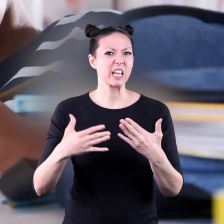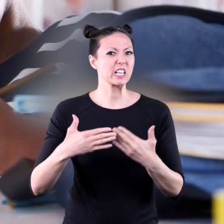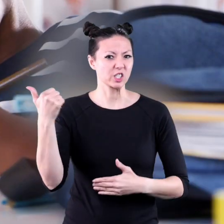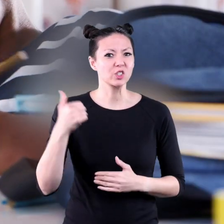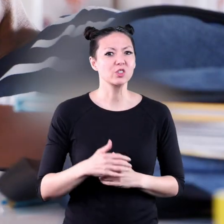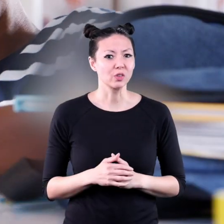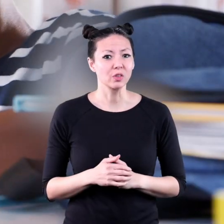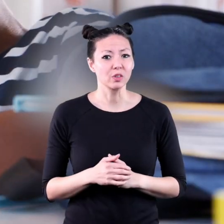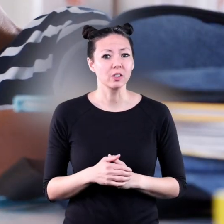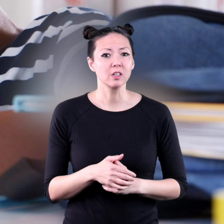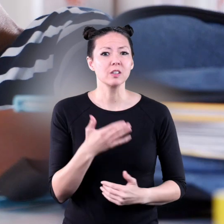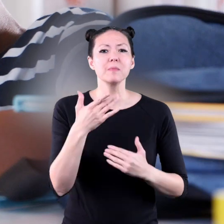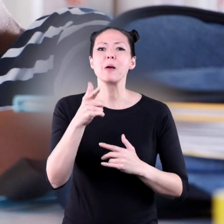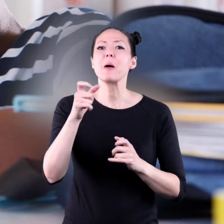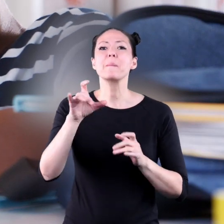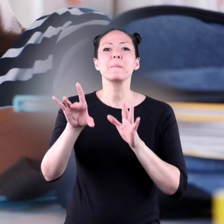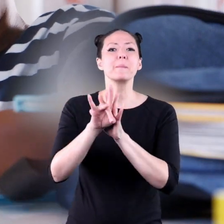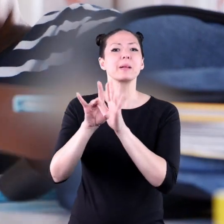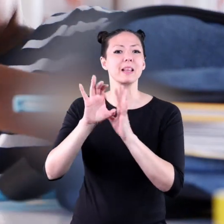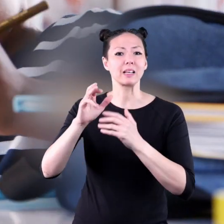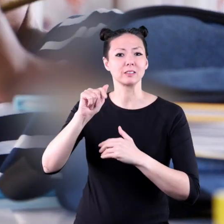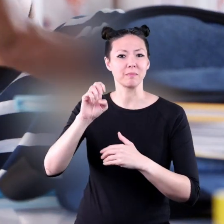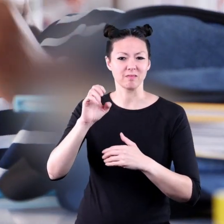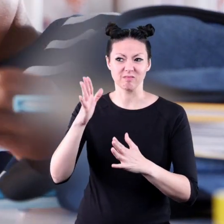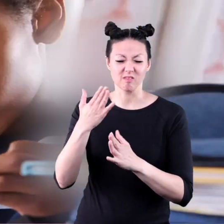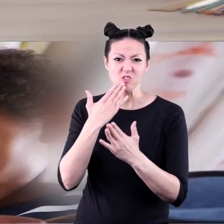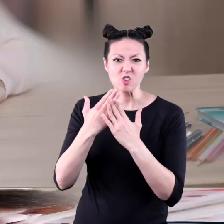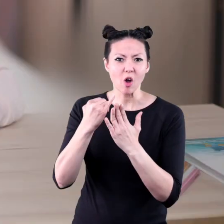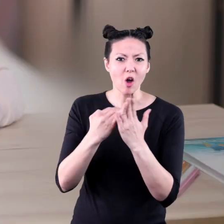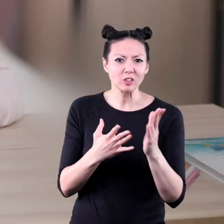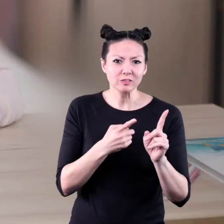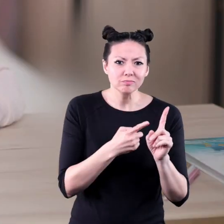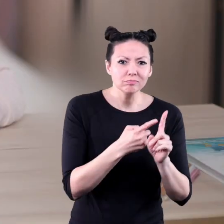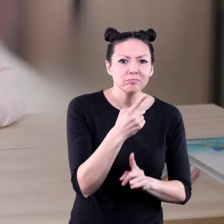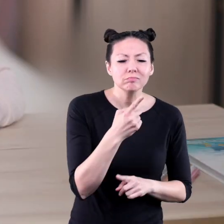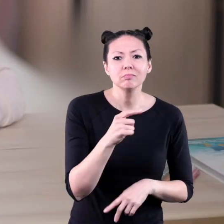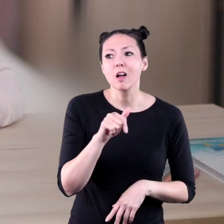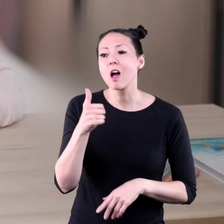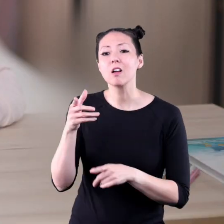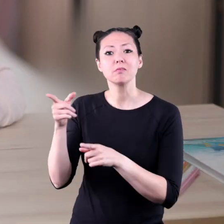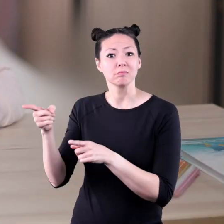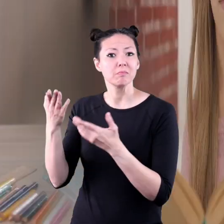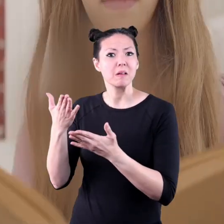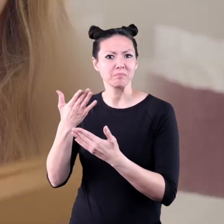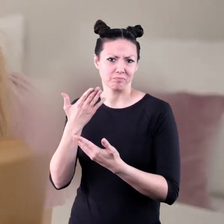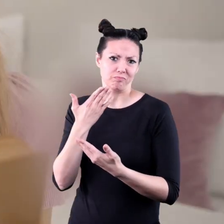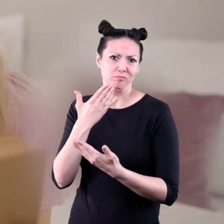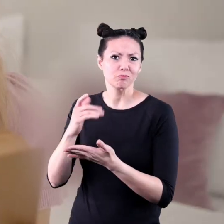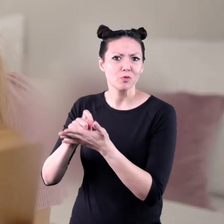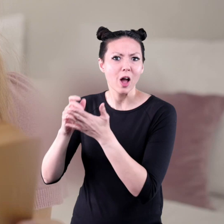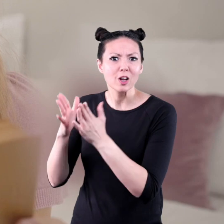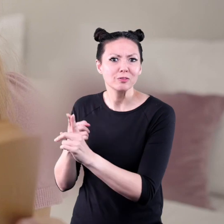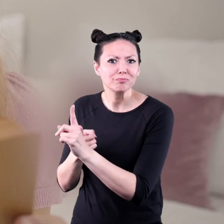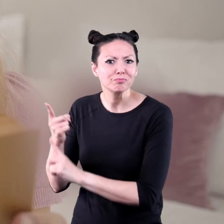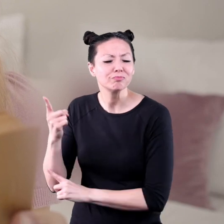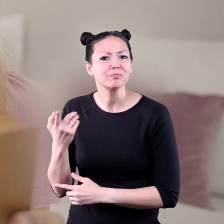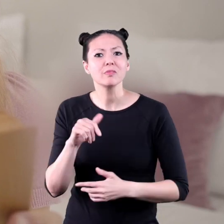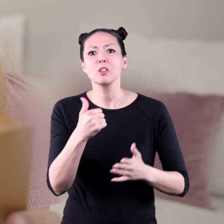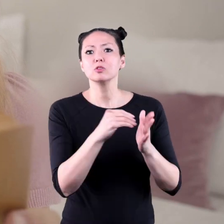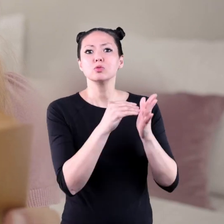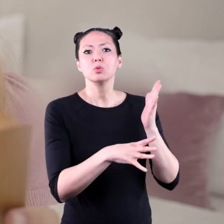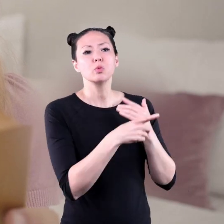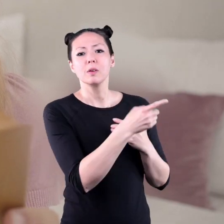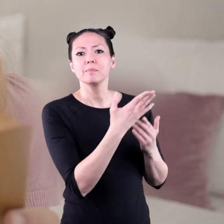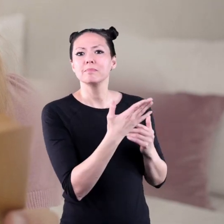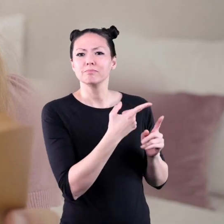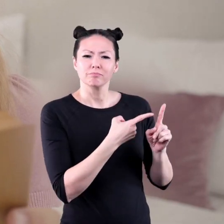Maybe you'd pick a classmate that is a good artist and another who is a great writer. Another student you choose might